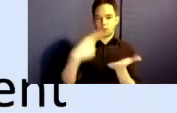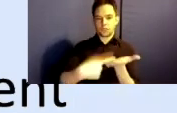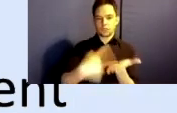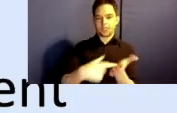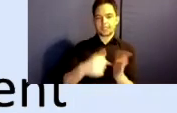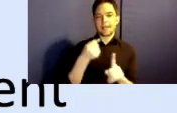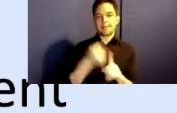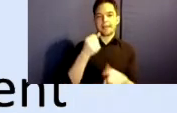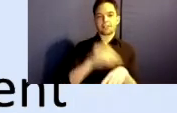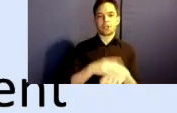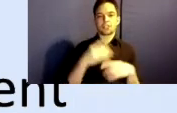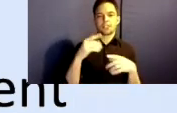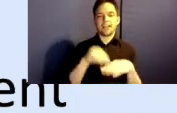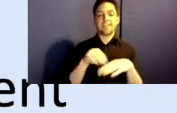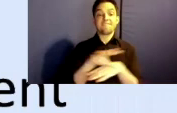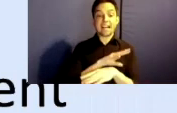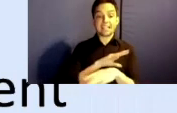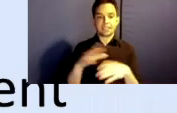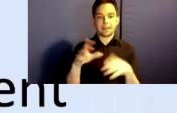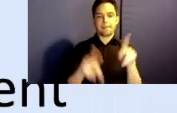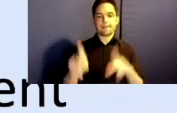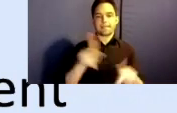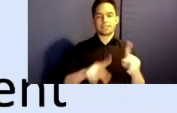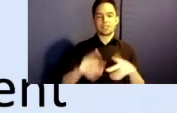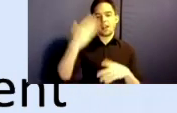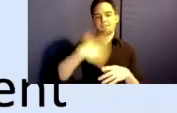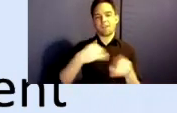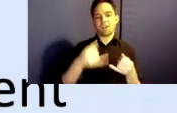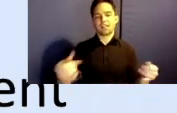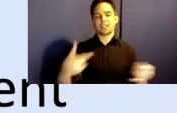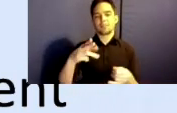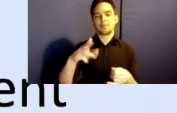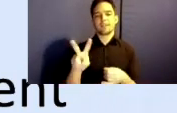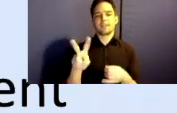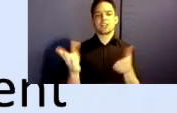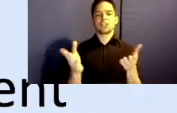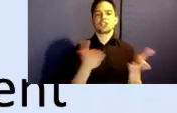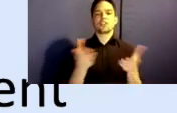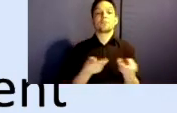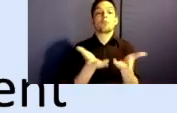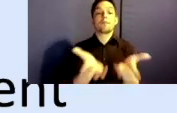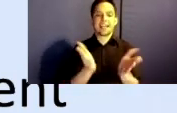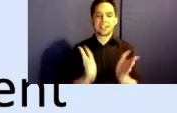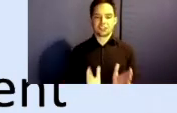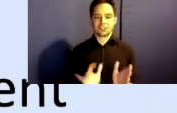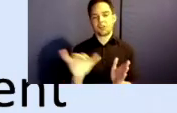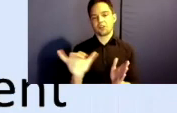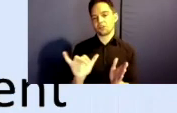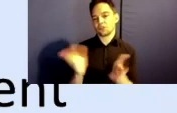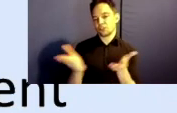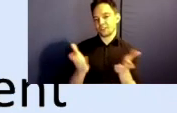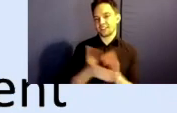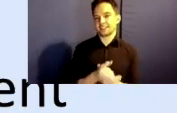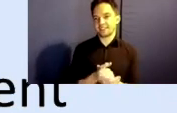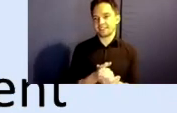on affected populations and frontline GBV service providers as well as services.